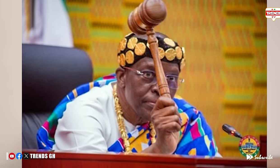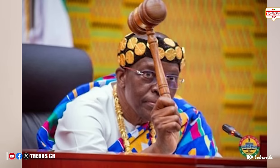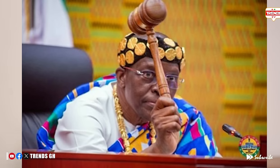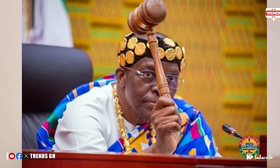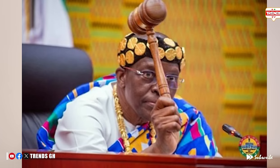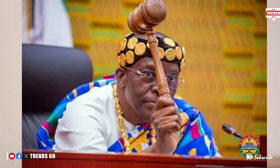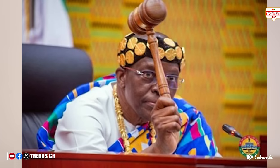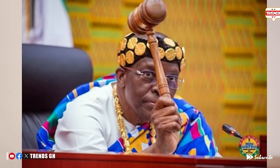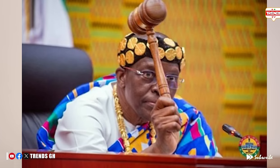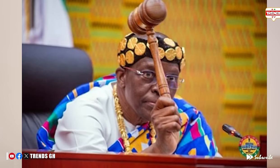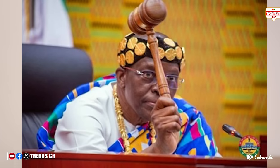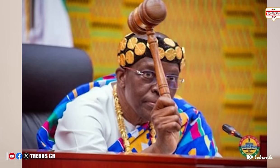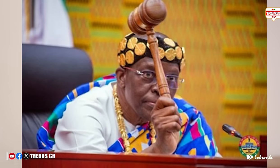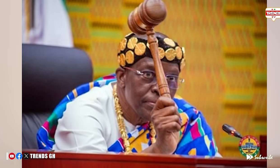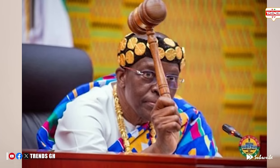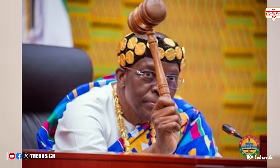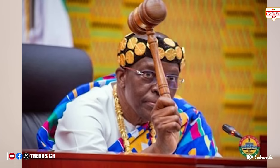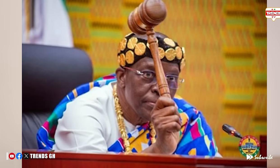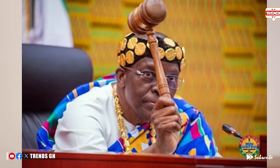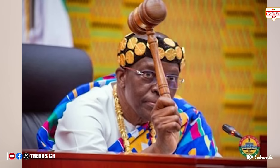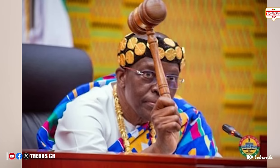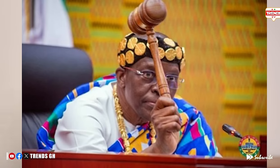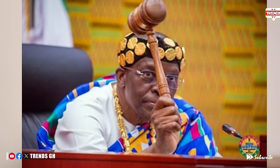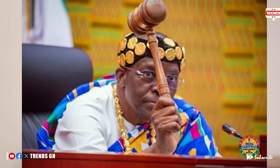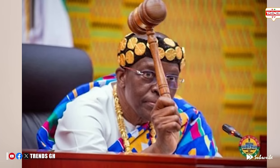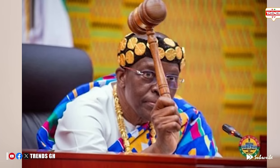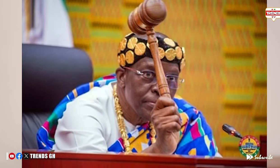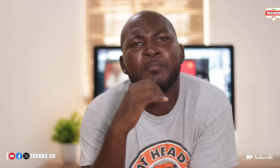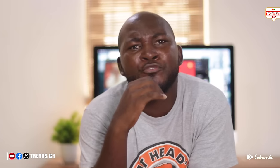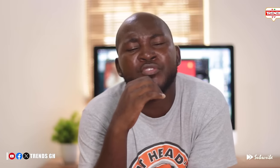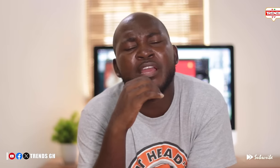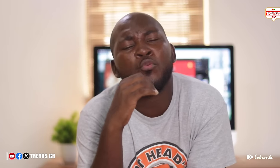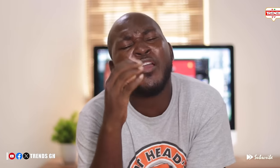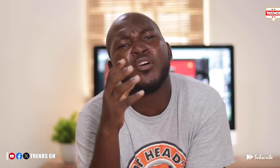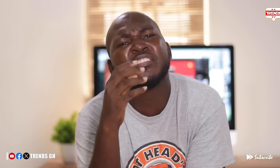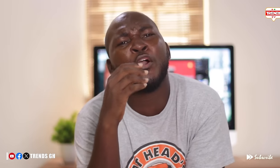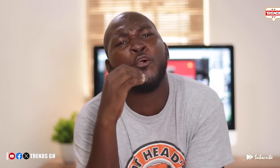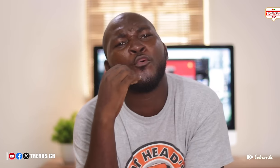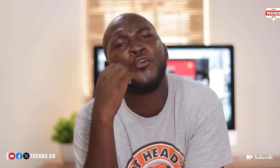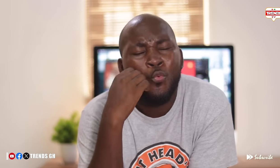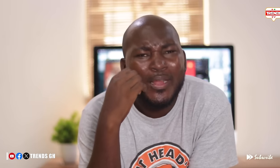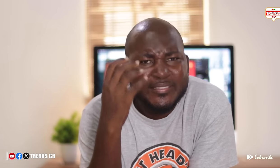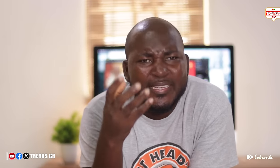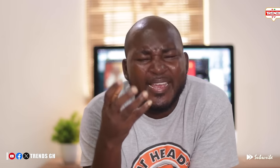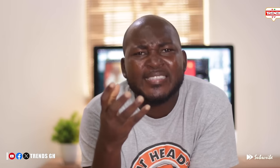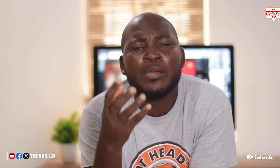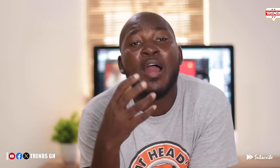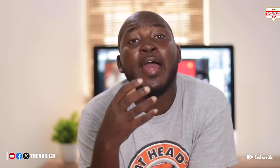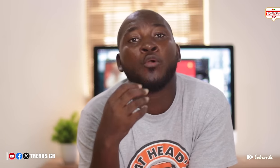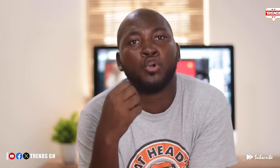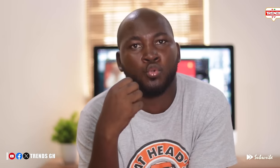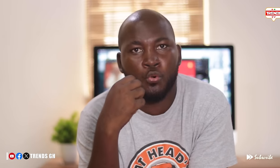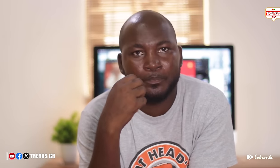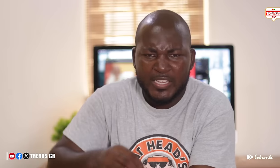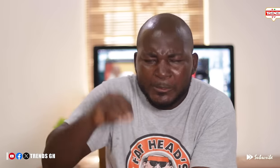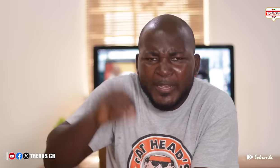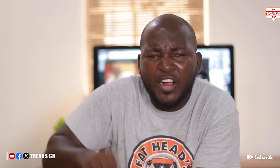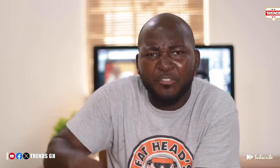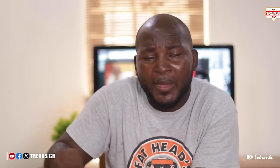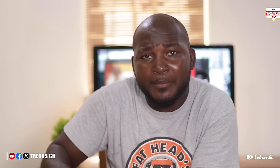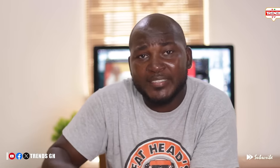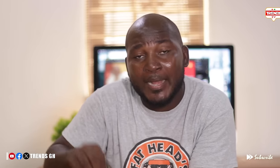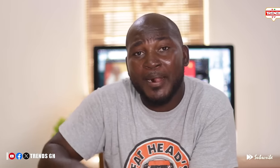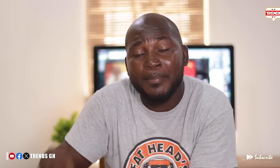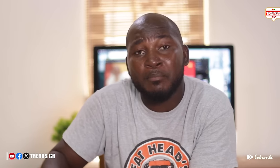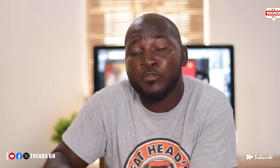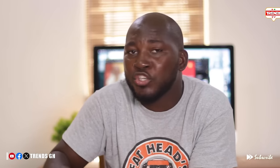are echoes ni na no na oni Ghana or conference be endra and obedru ye. When I see oh what and some echoso Speaker